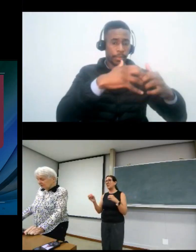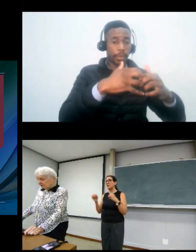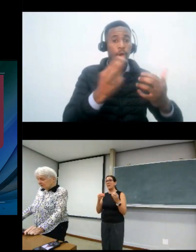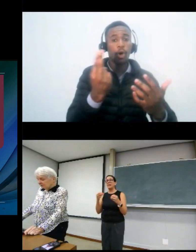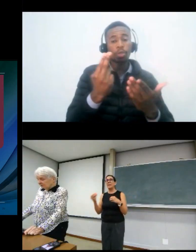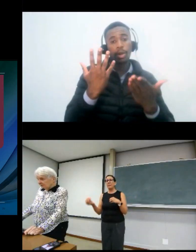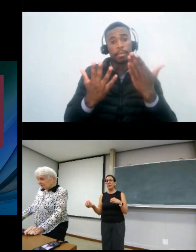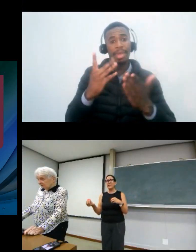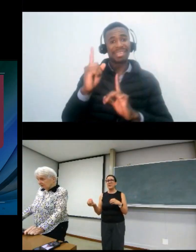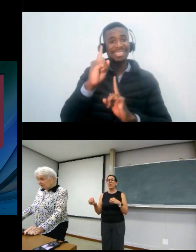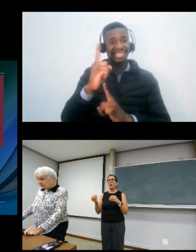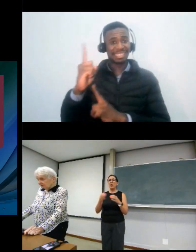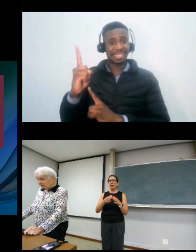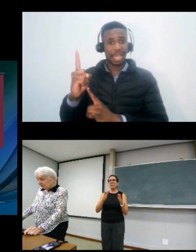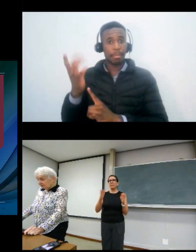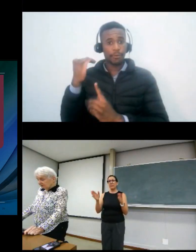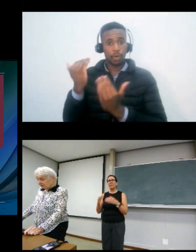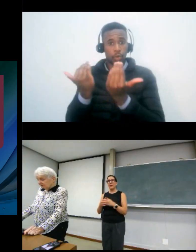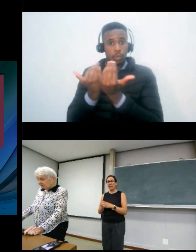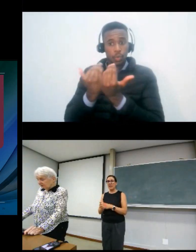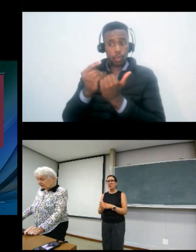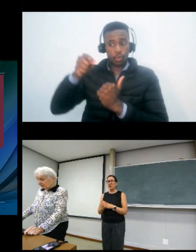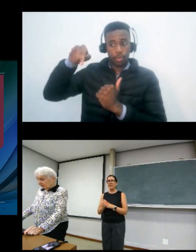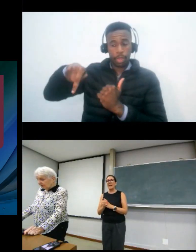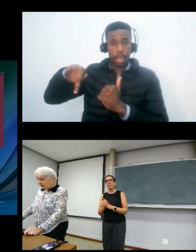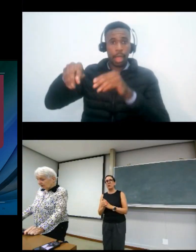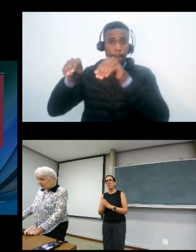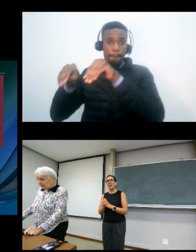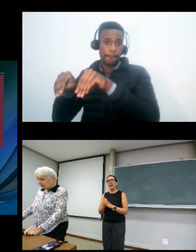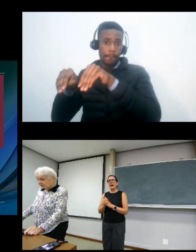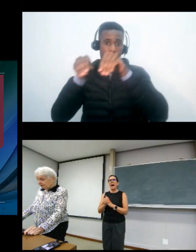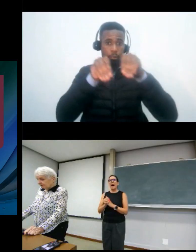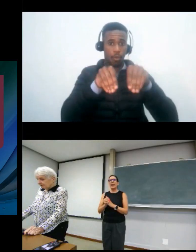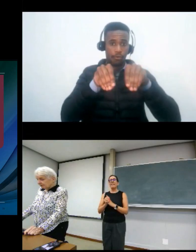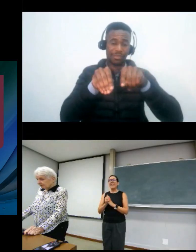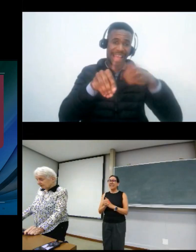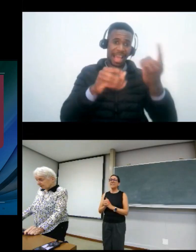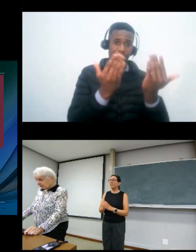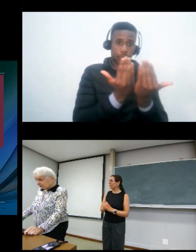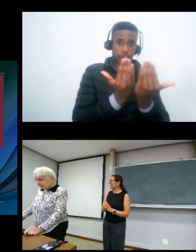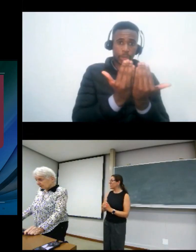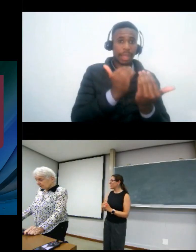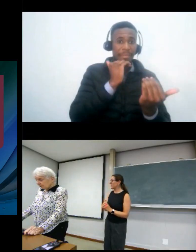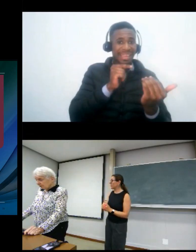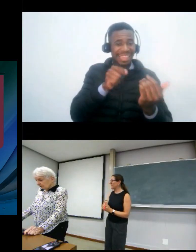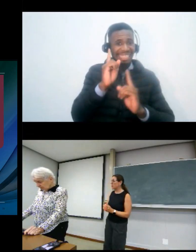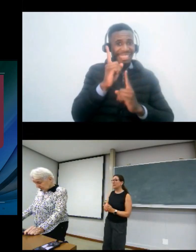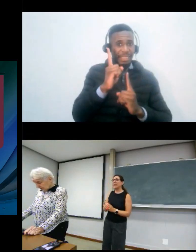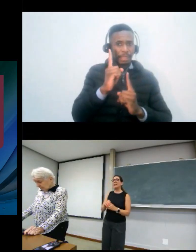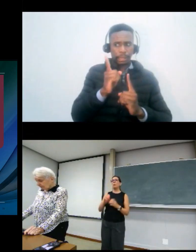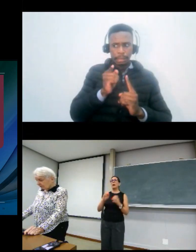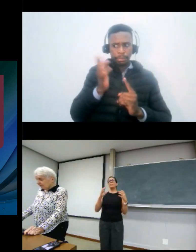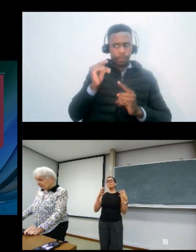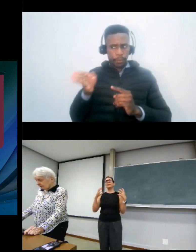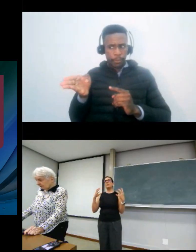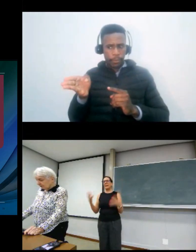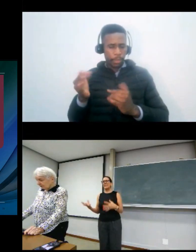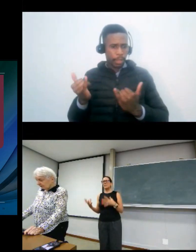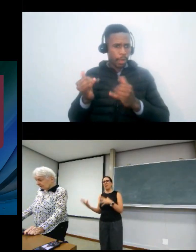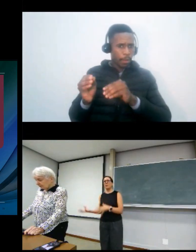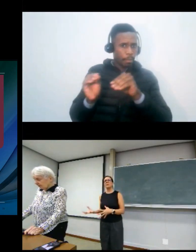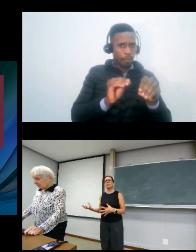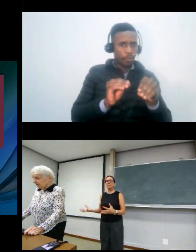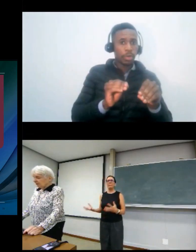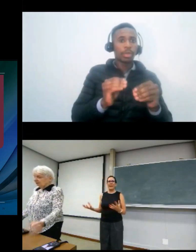school might actually have an influence on the variation in the language. That is a very interesting question. One of